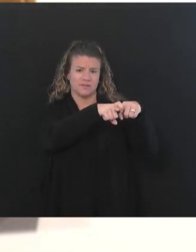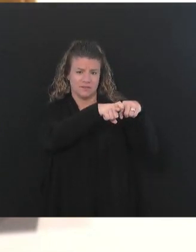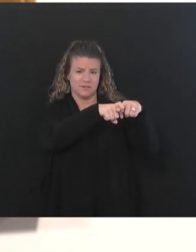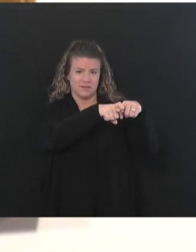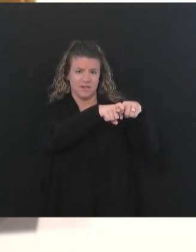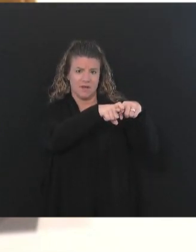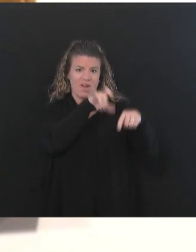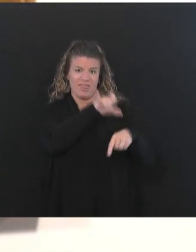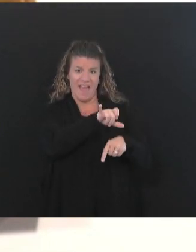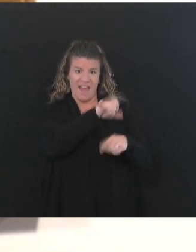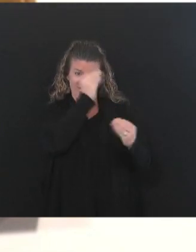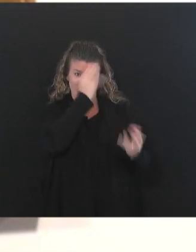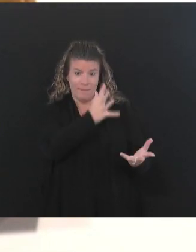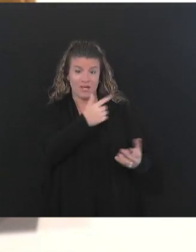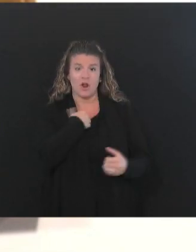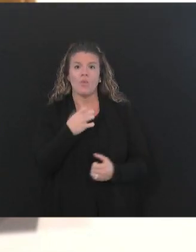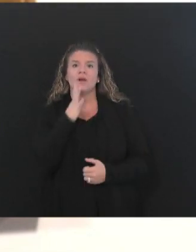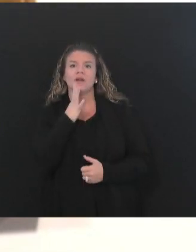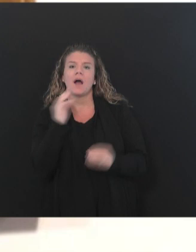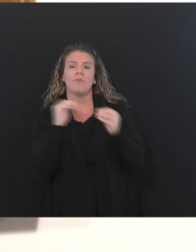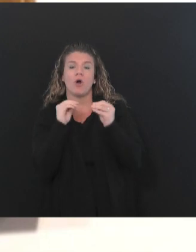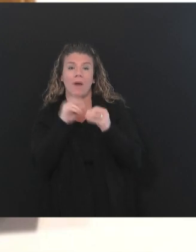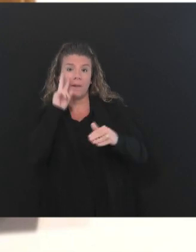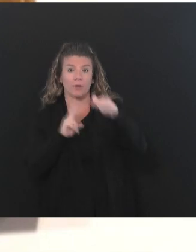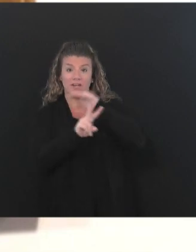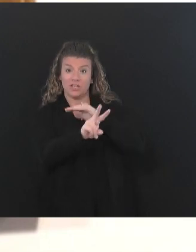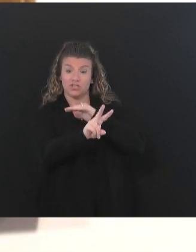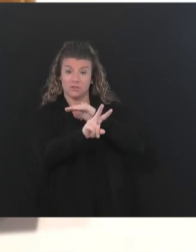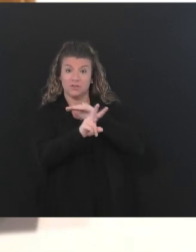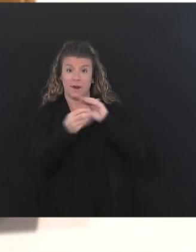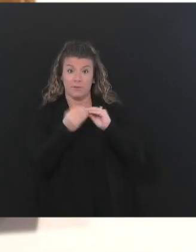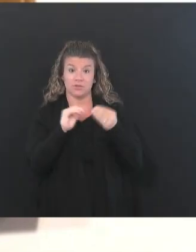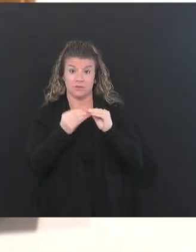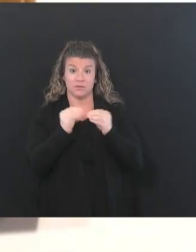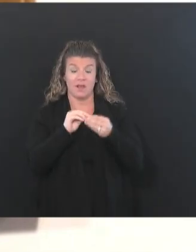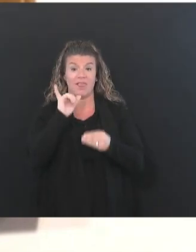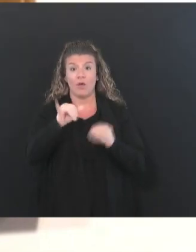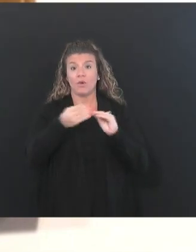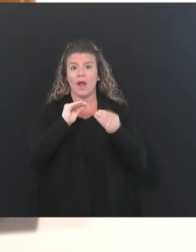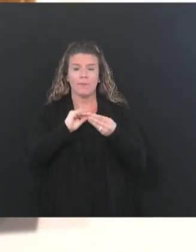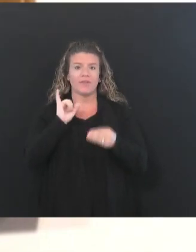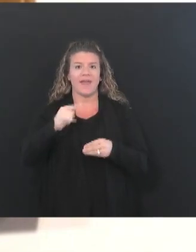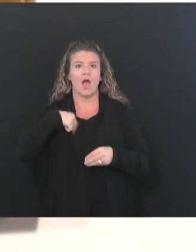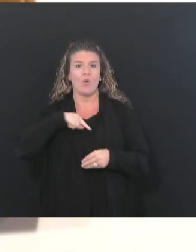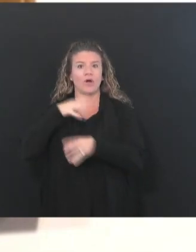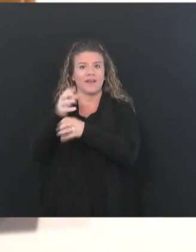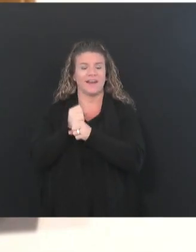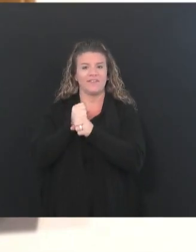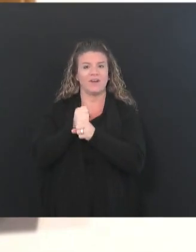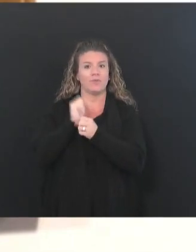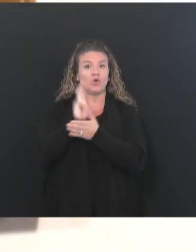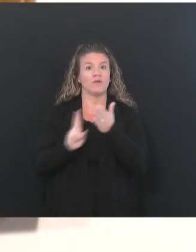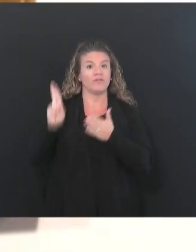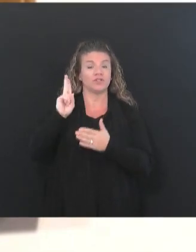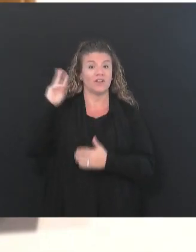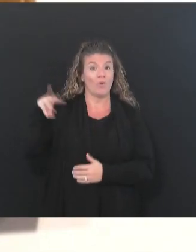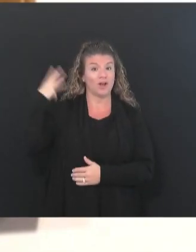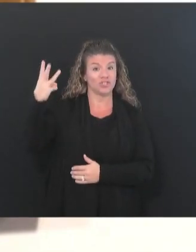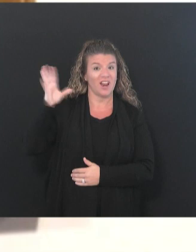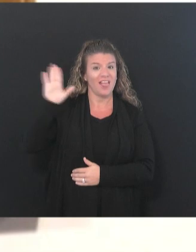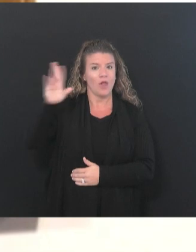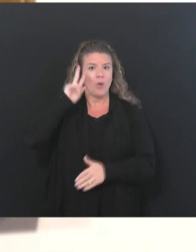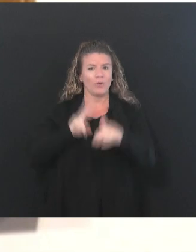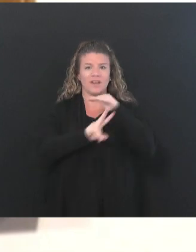about the prediction ratings, the numbers that we're getting back from the University of Washington's